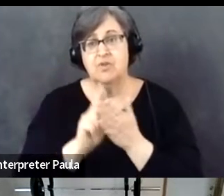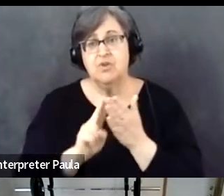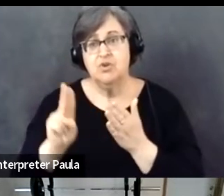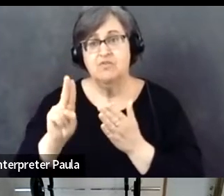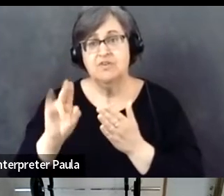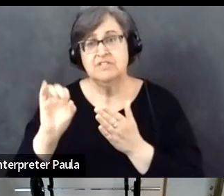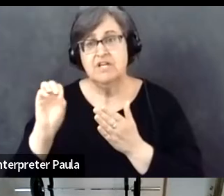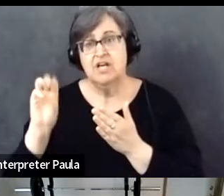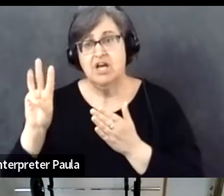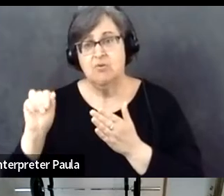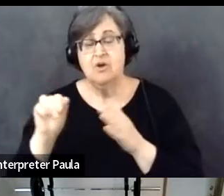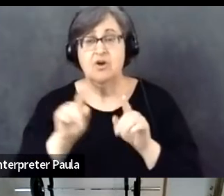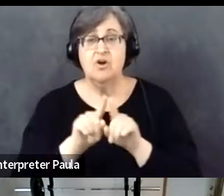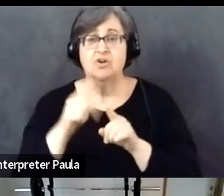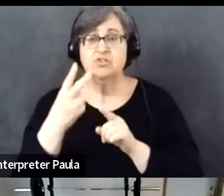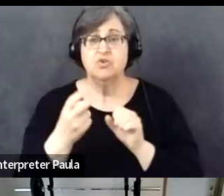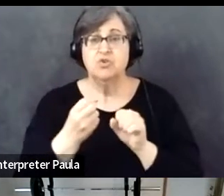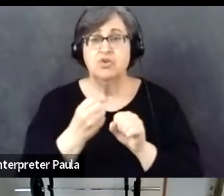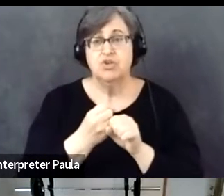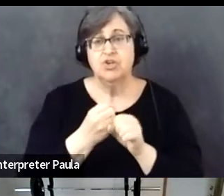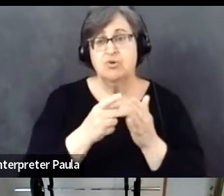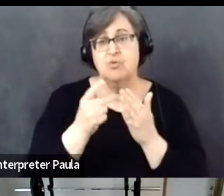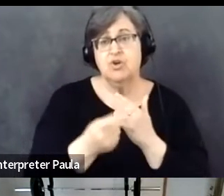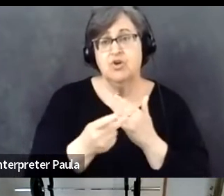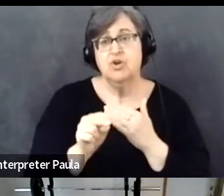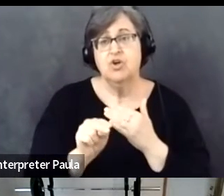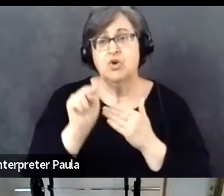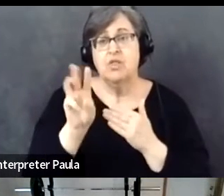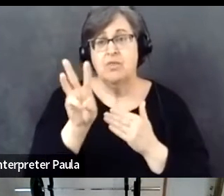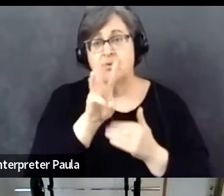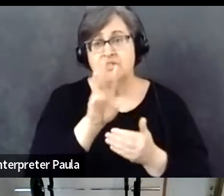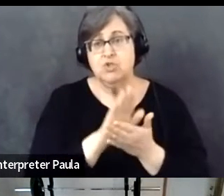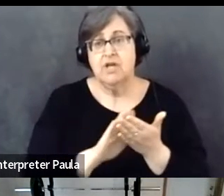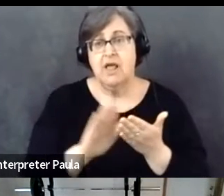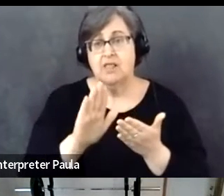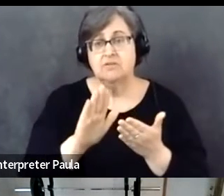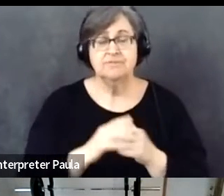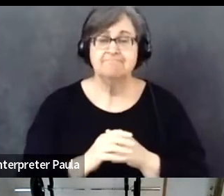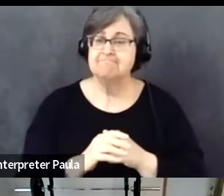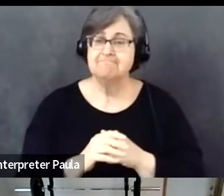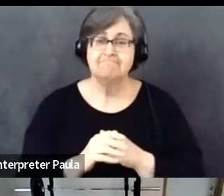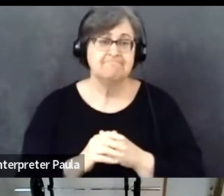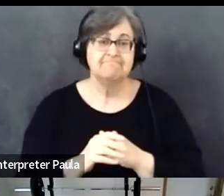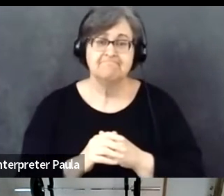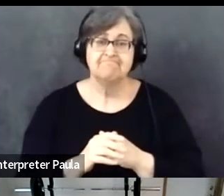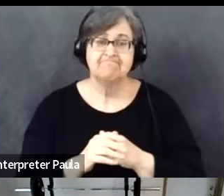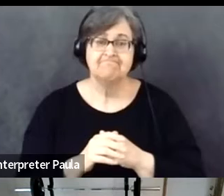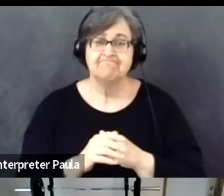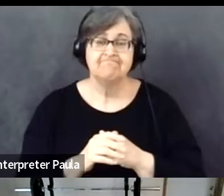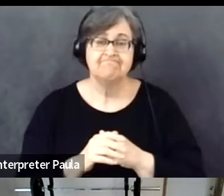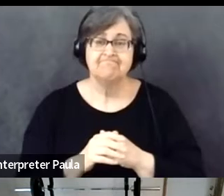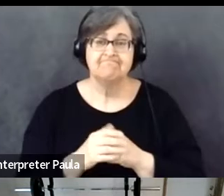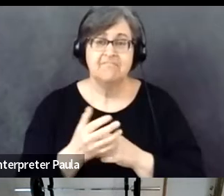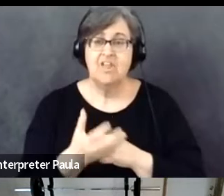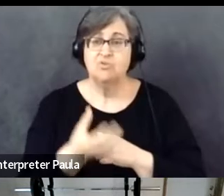2-year program at Northwestern College, and unfortunately that was taken out of the